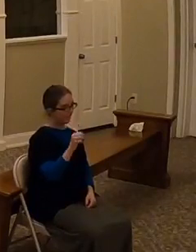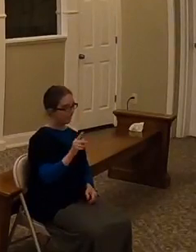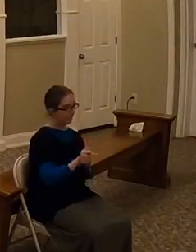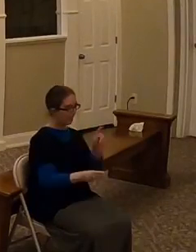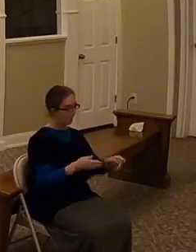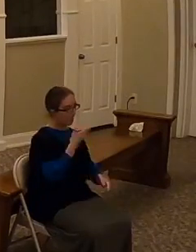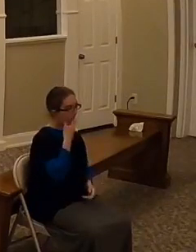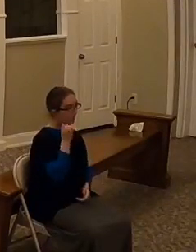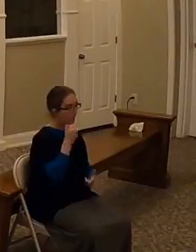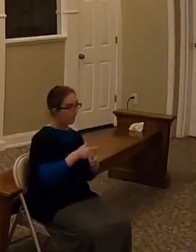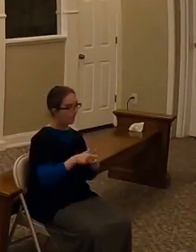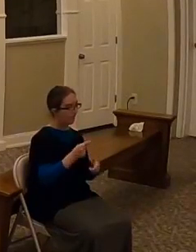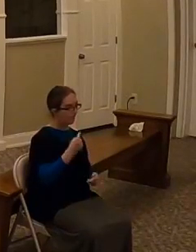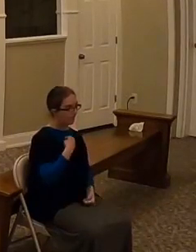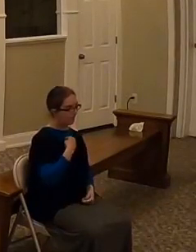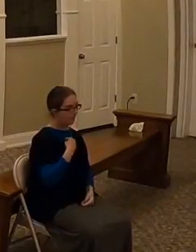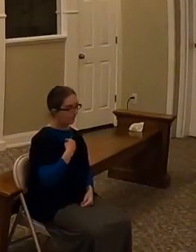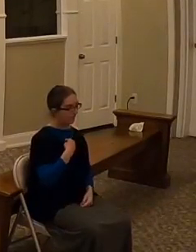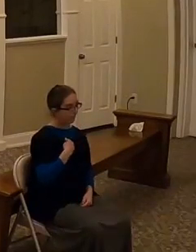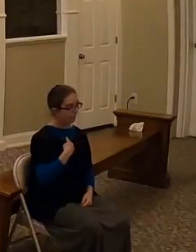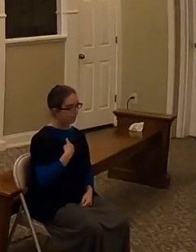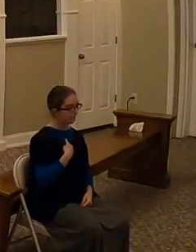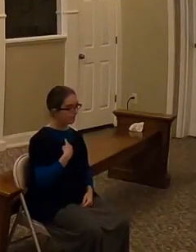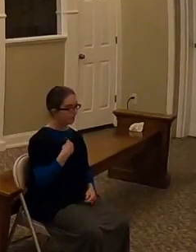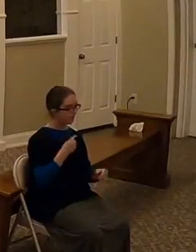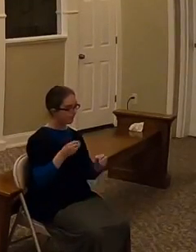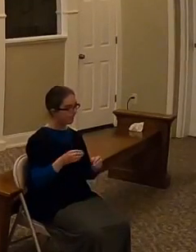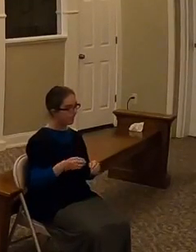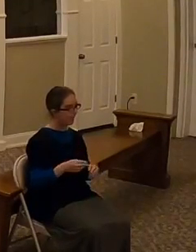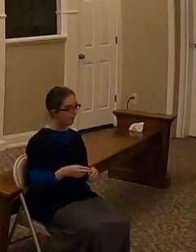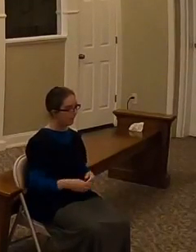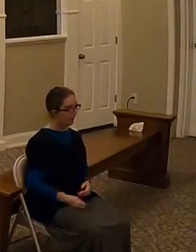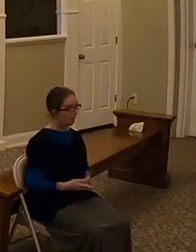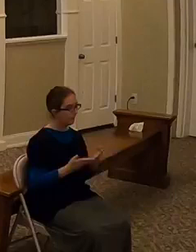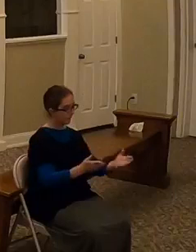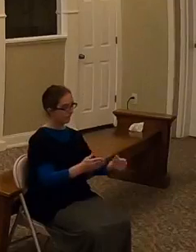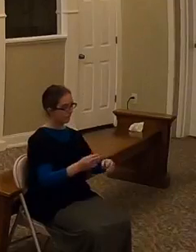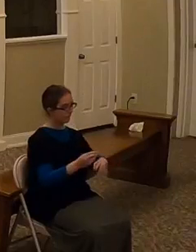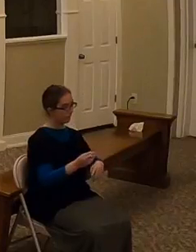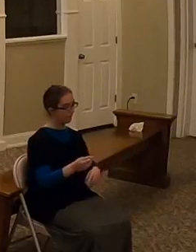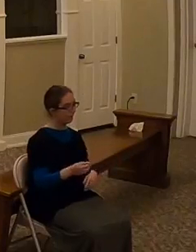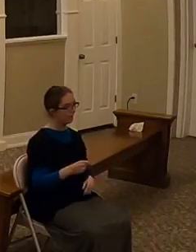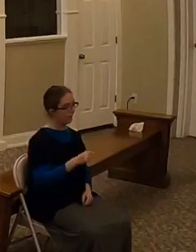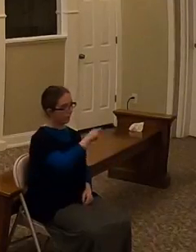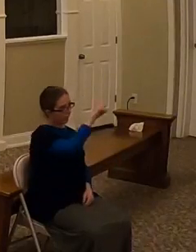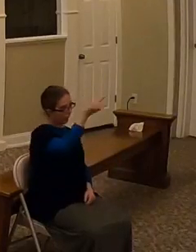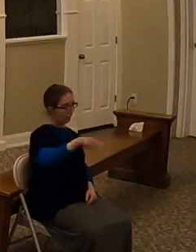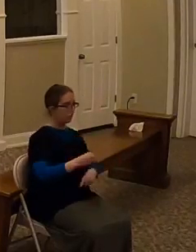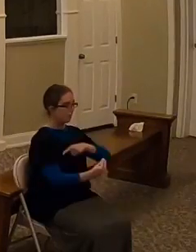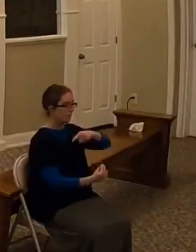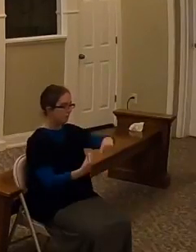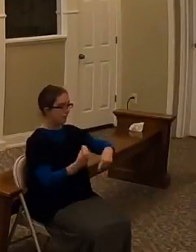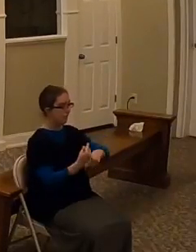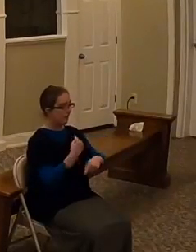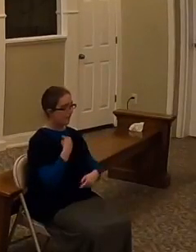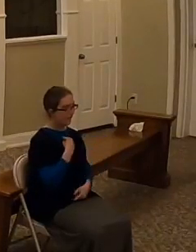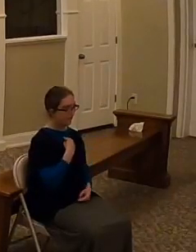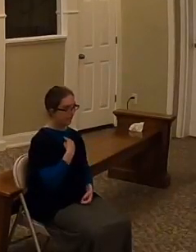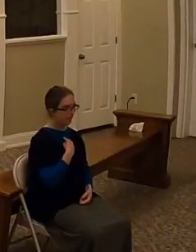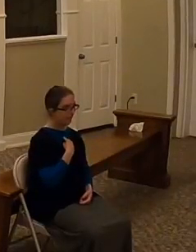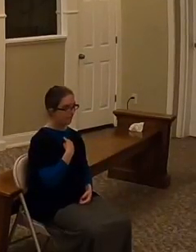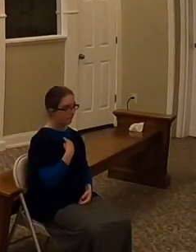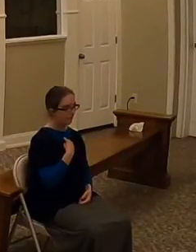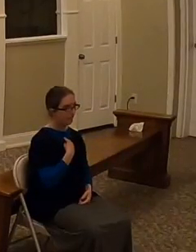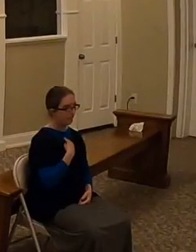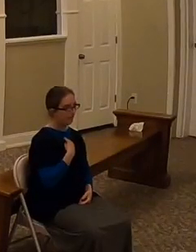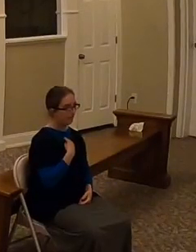out there better than I was. Amen. They could just sell circles around me. Hallelujah. Amen. But you